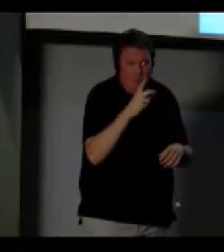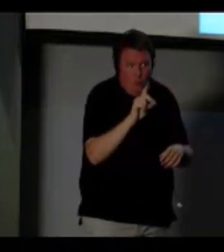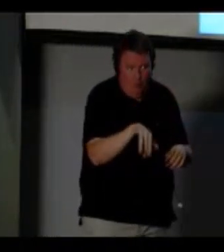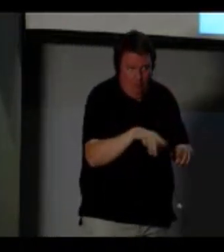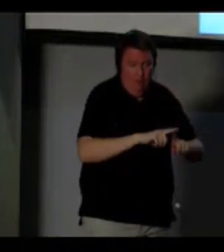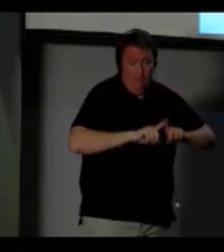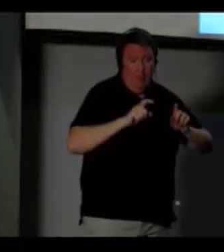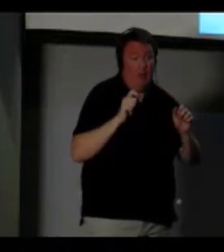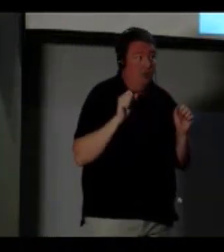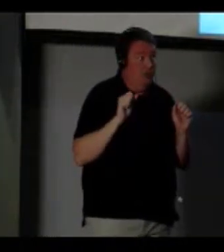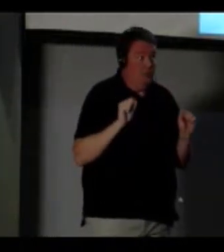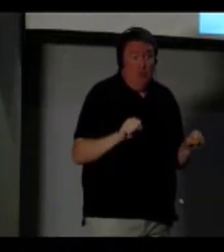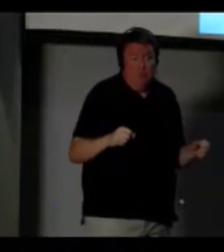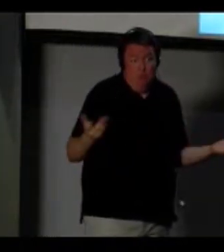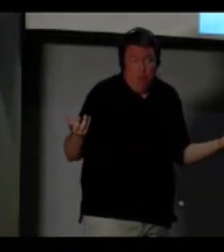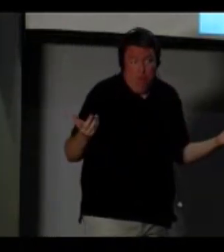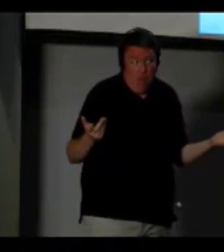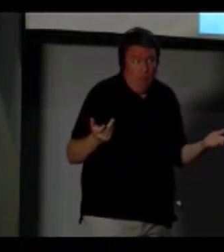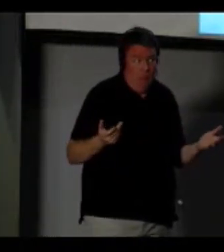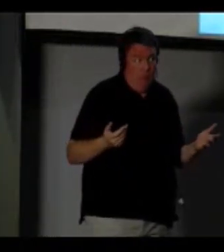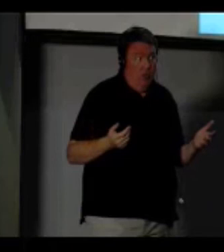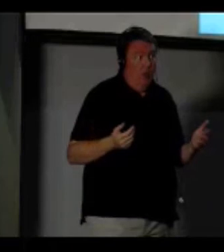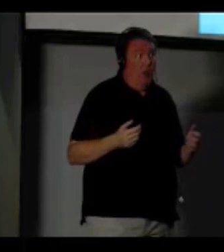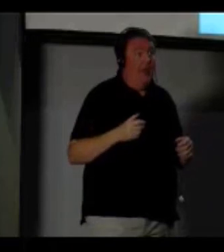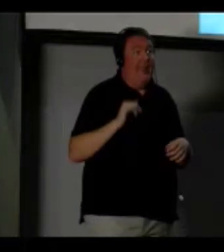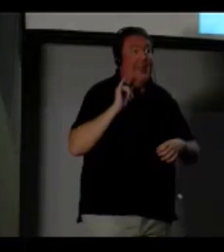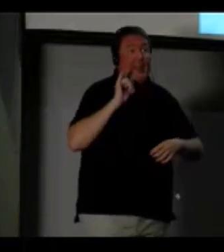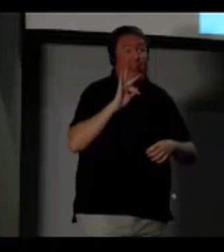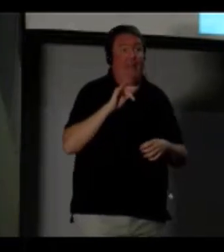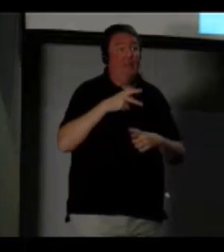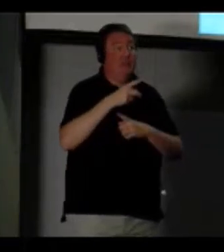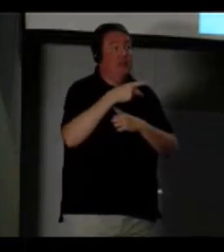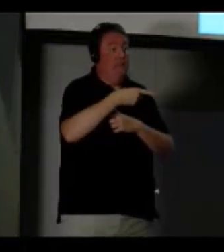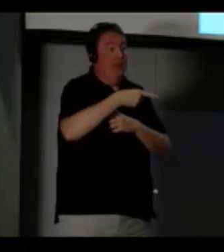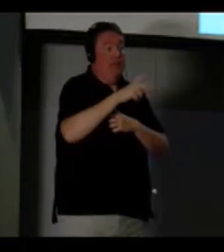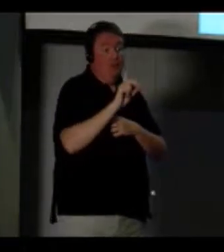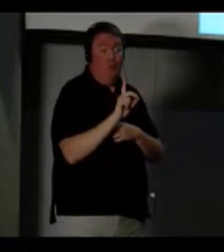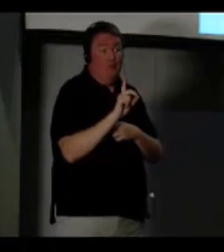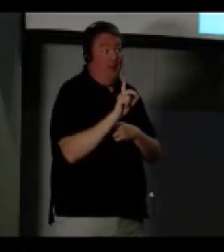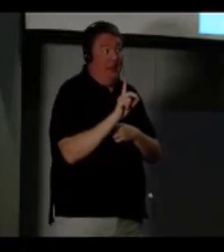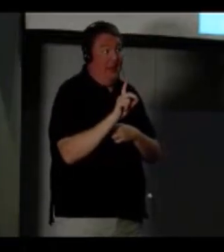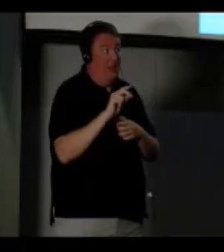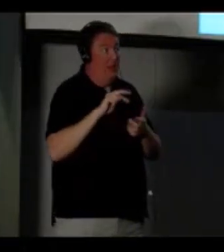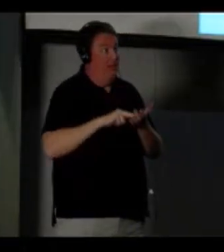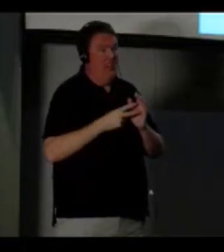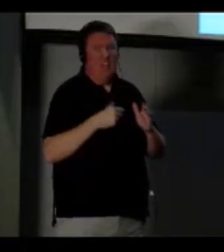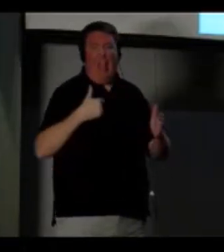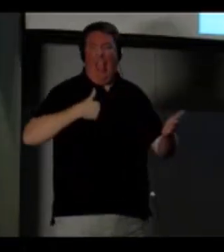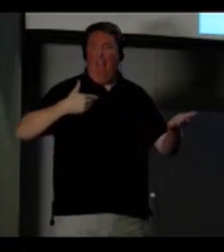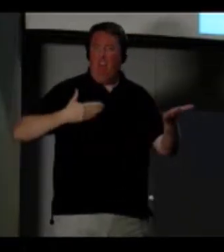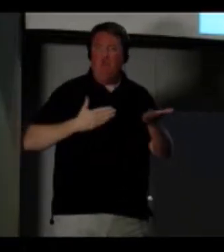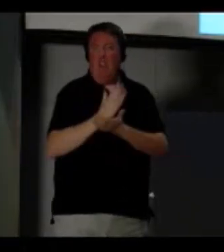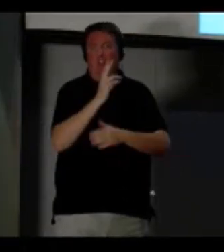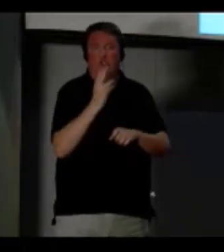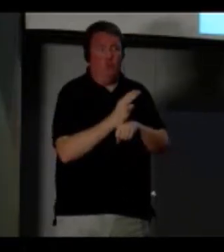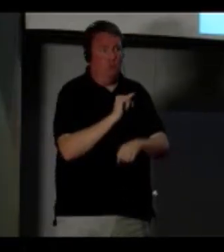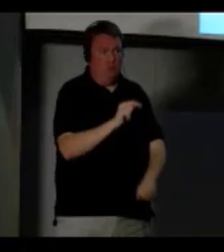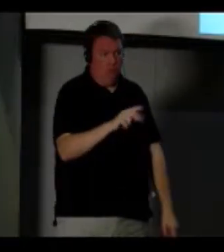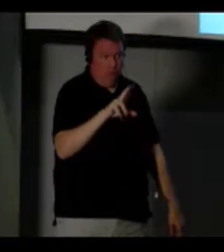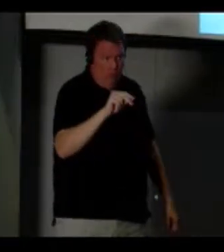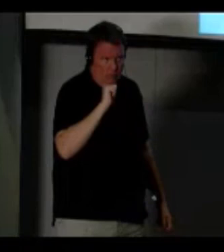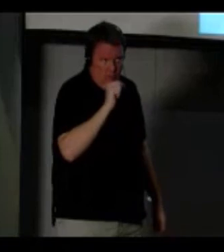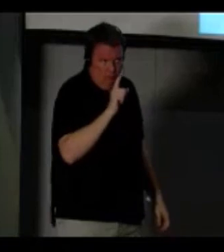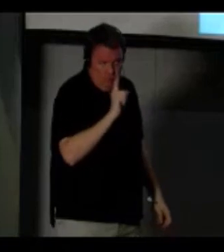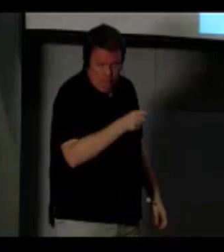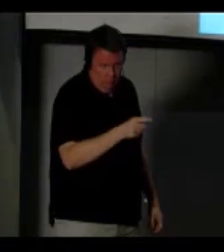just saying the notion that there's an absolute right to use public domain content is not really true. So then